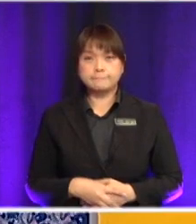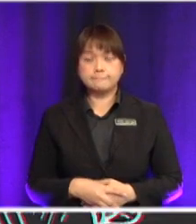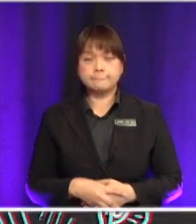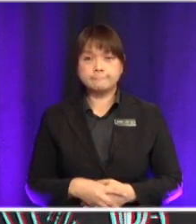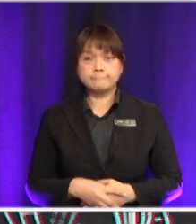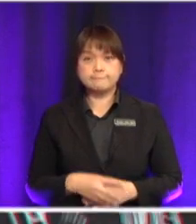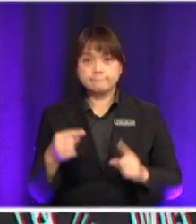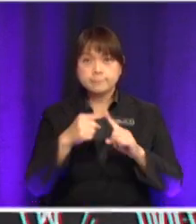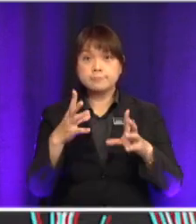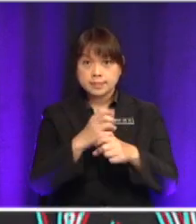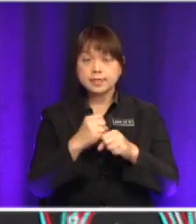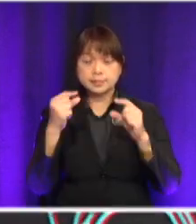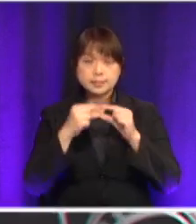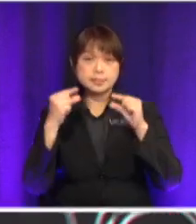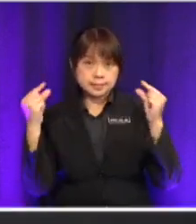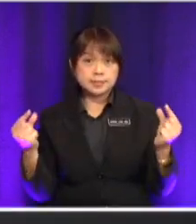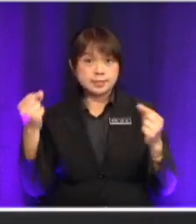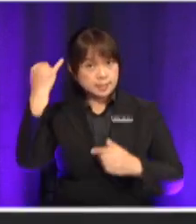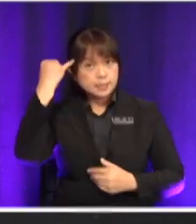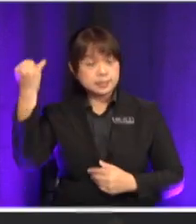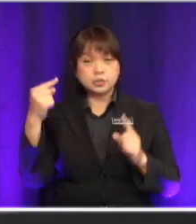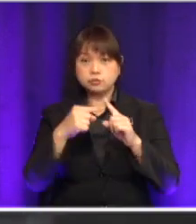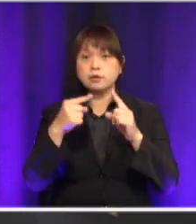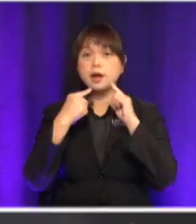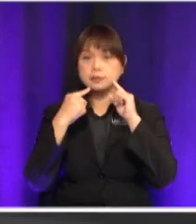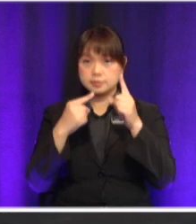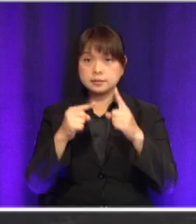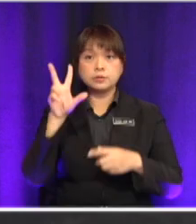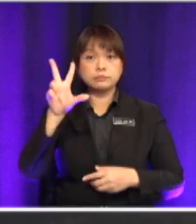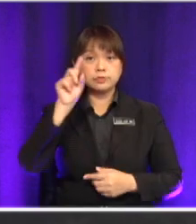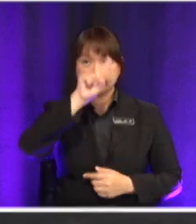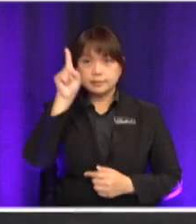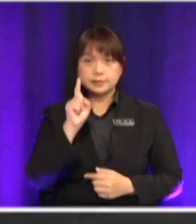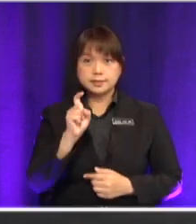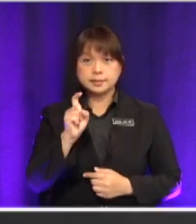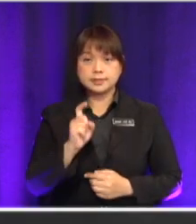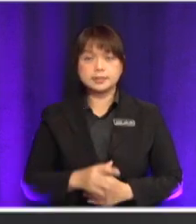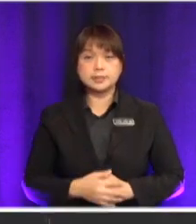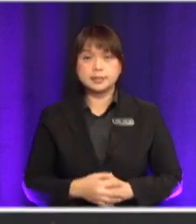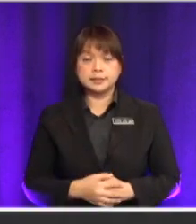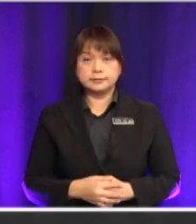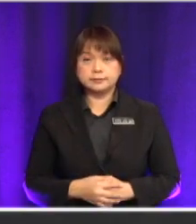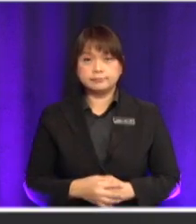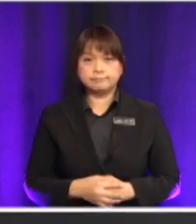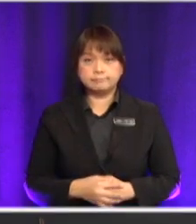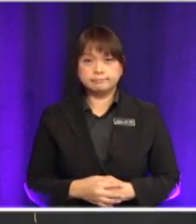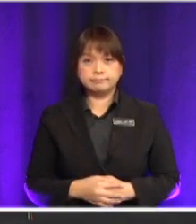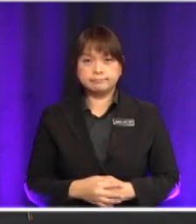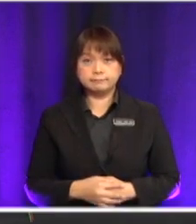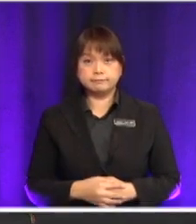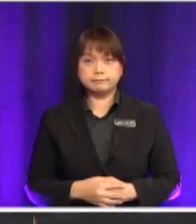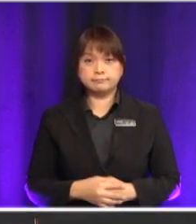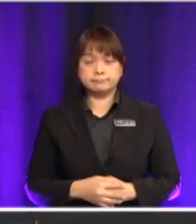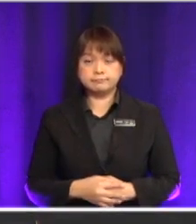idea, all right, to answer the 3 questions there, which are, we are being watched all the time, it should only be used on